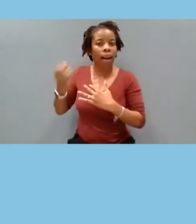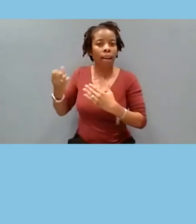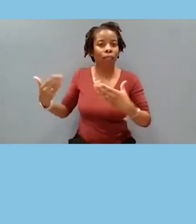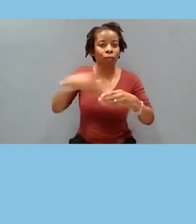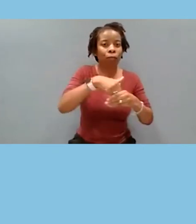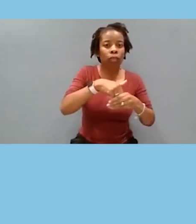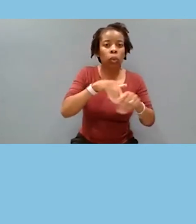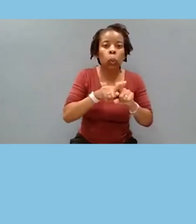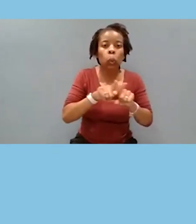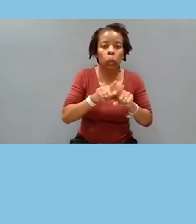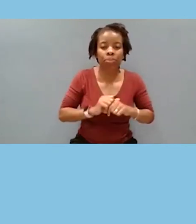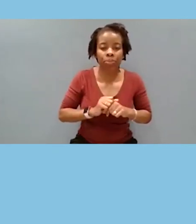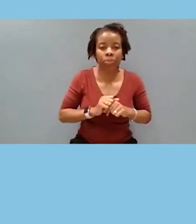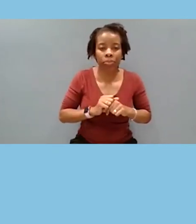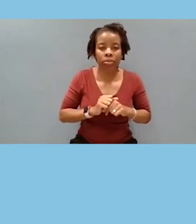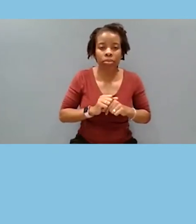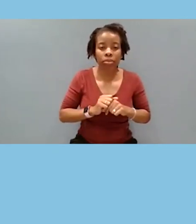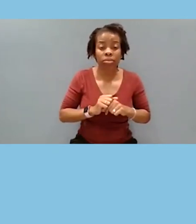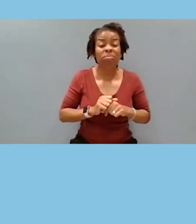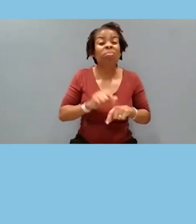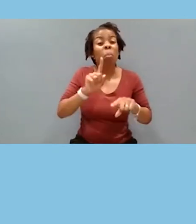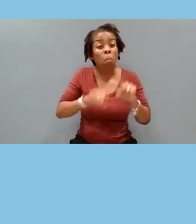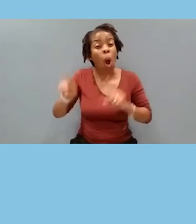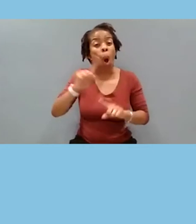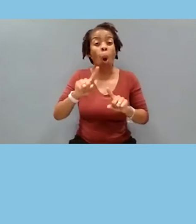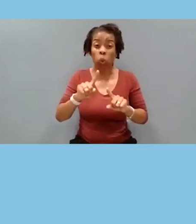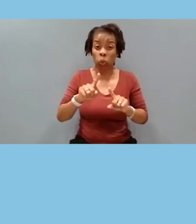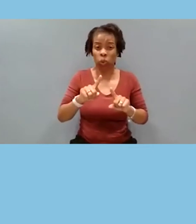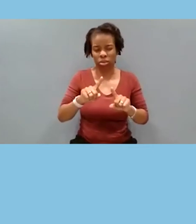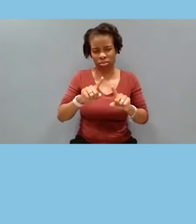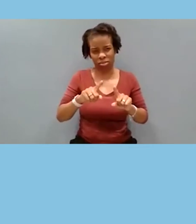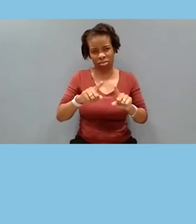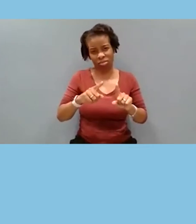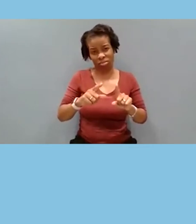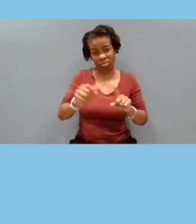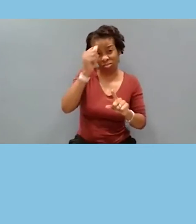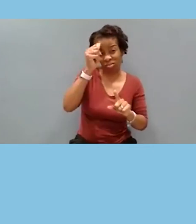Captioning is imagined mostly after creation, as Hannah, Sarah was saying.